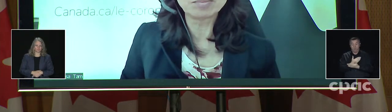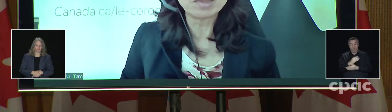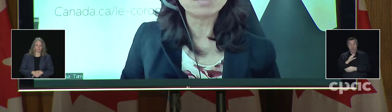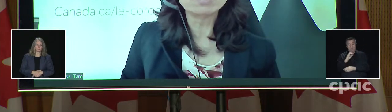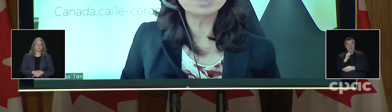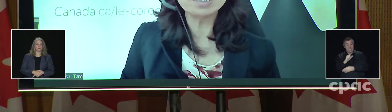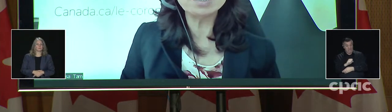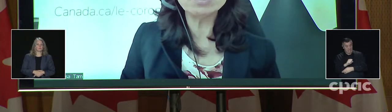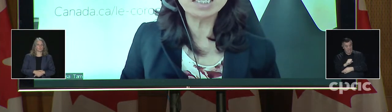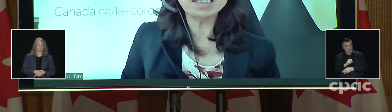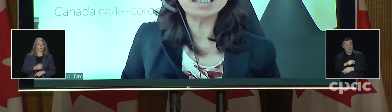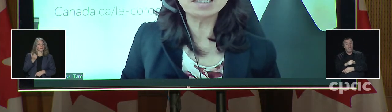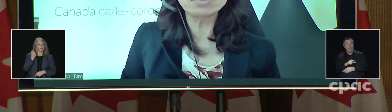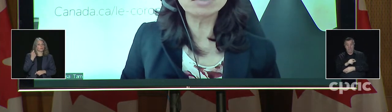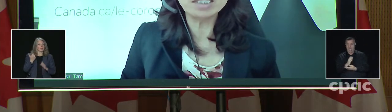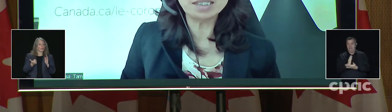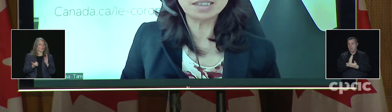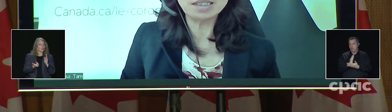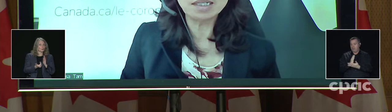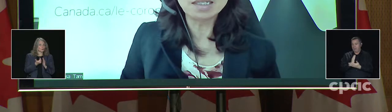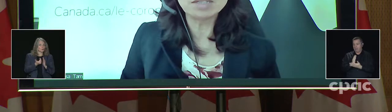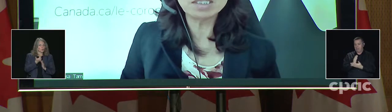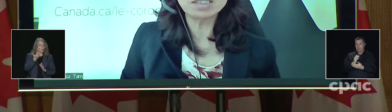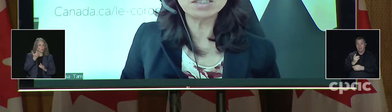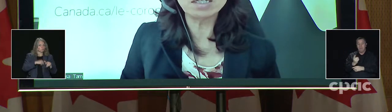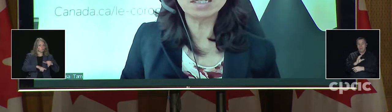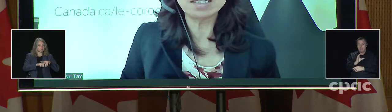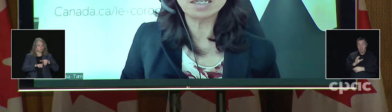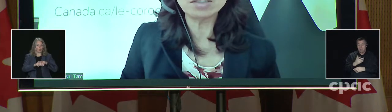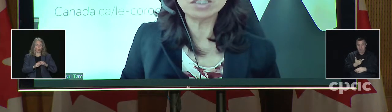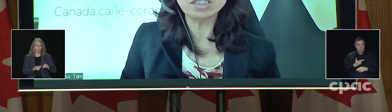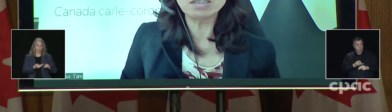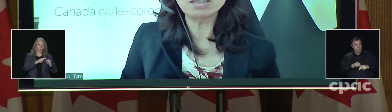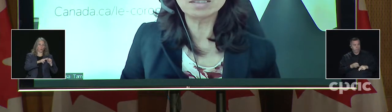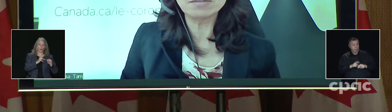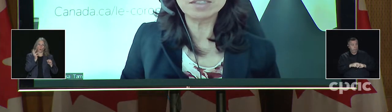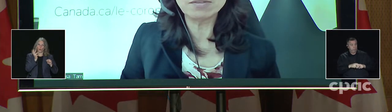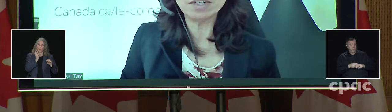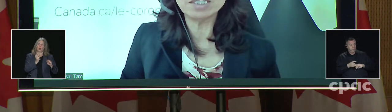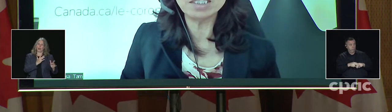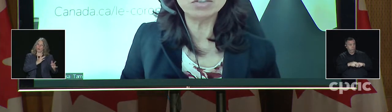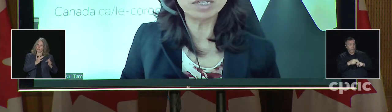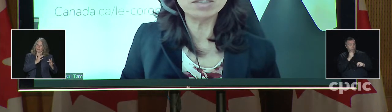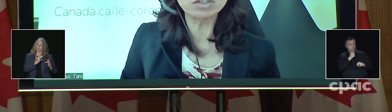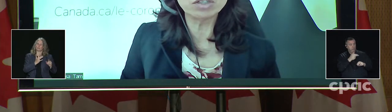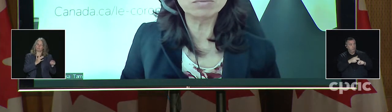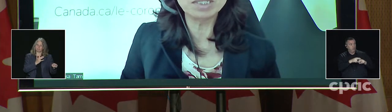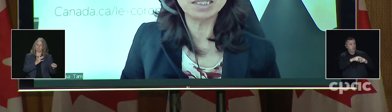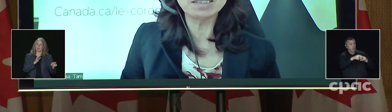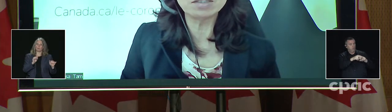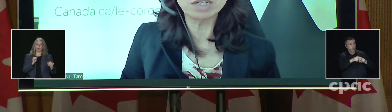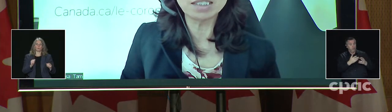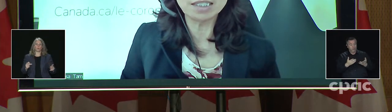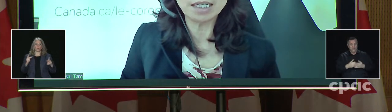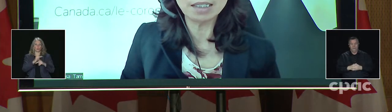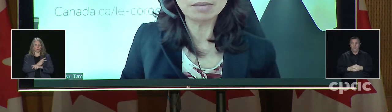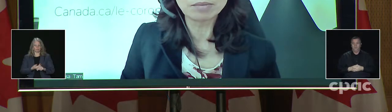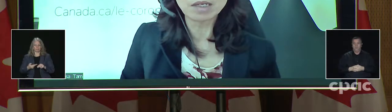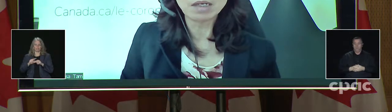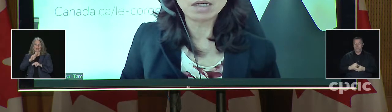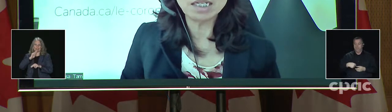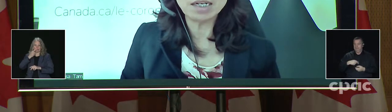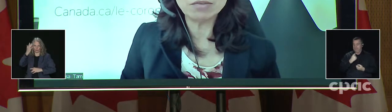Canada. With daily new cases increasing, there is concern that national severity trends could begin to rise